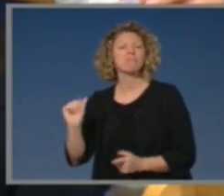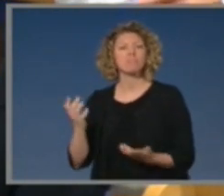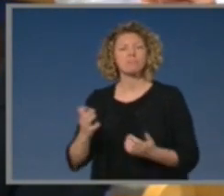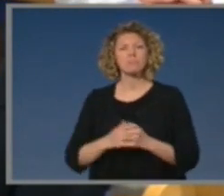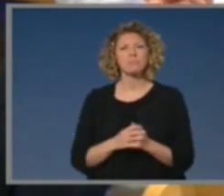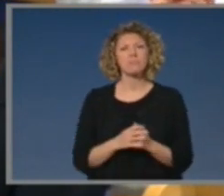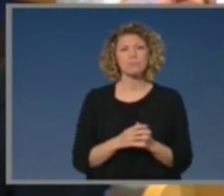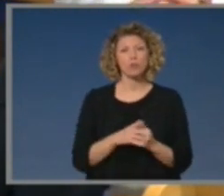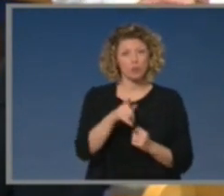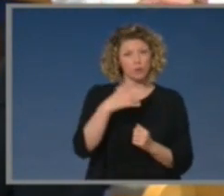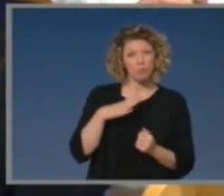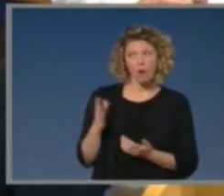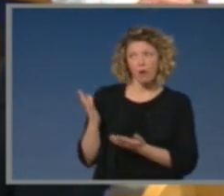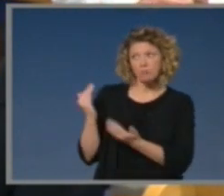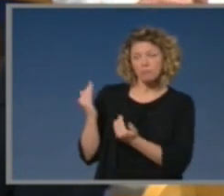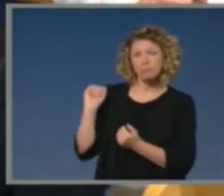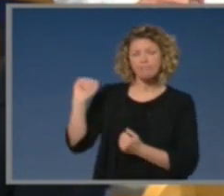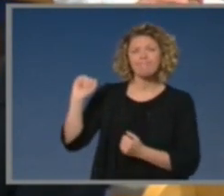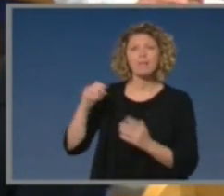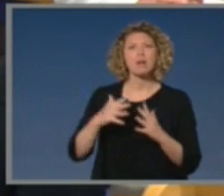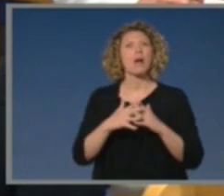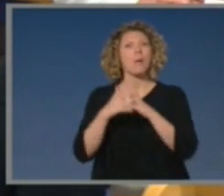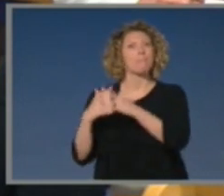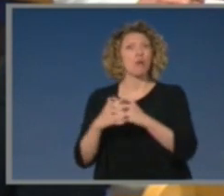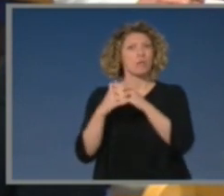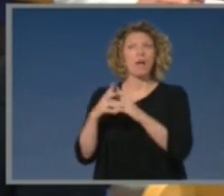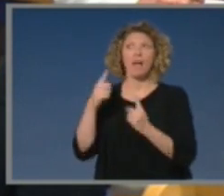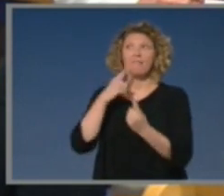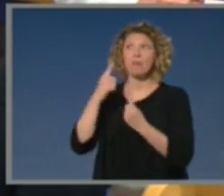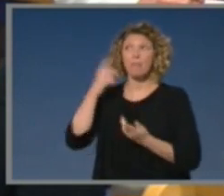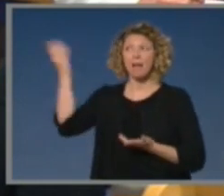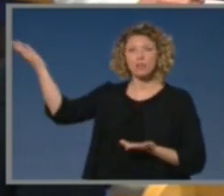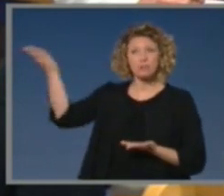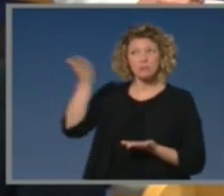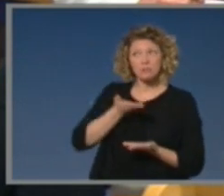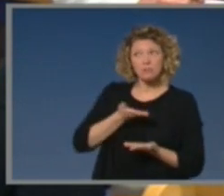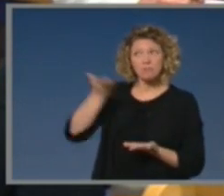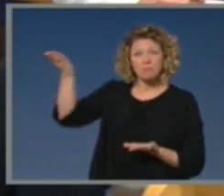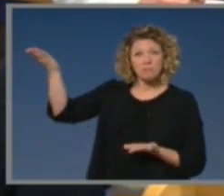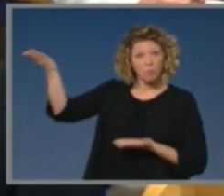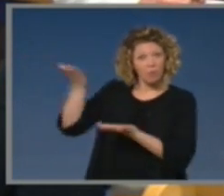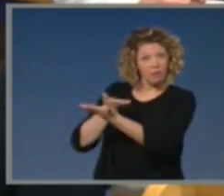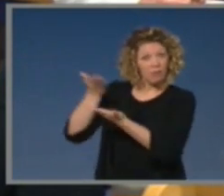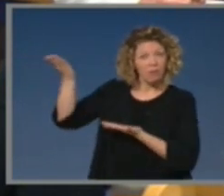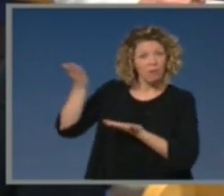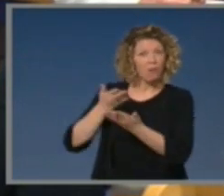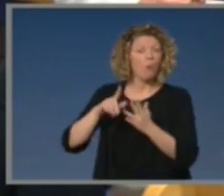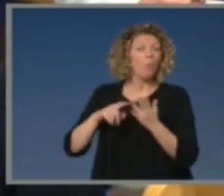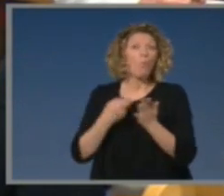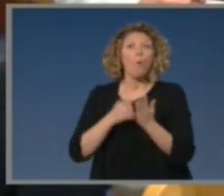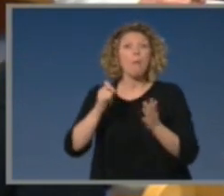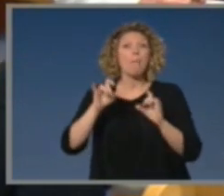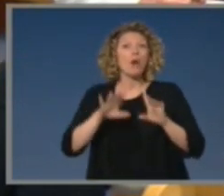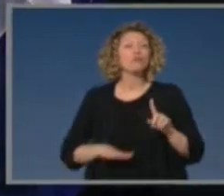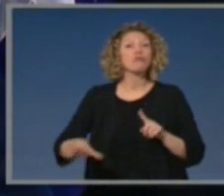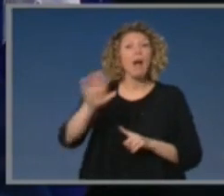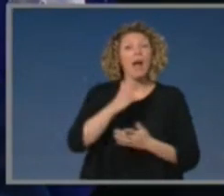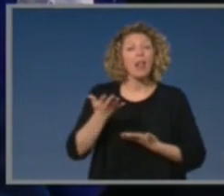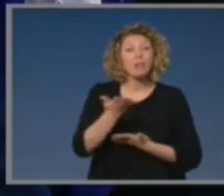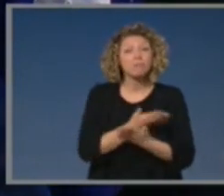their apparently compelling evidence with Australia or even globally through the United Nations Forum? We work closely with the